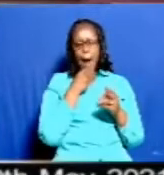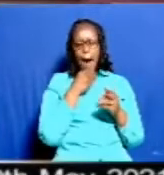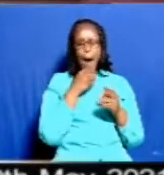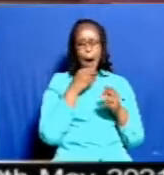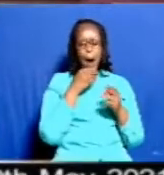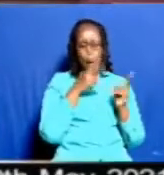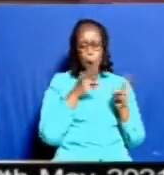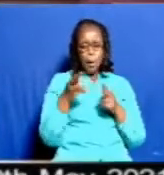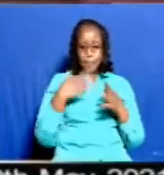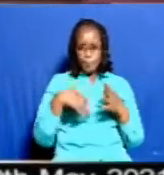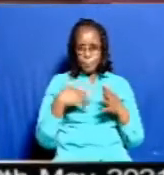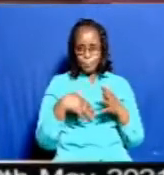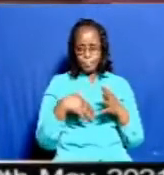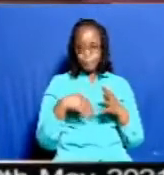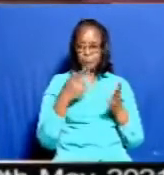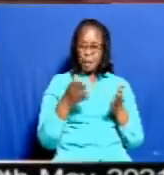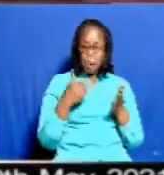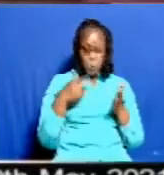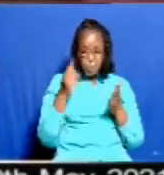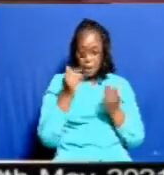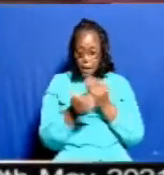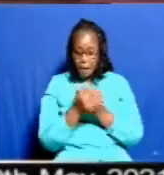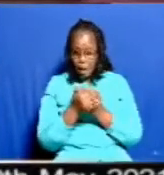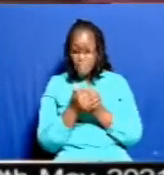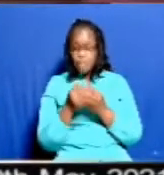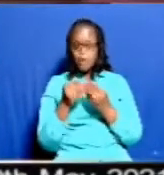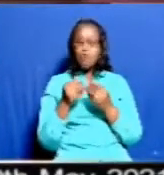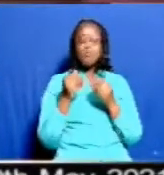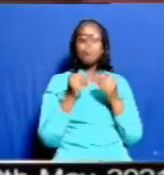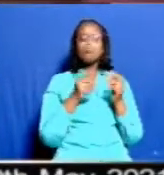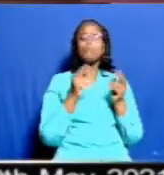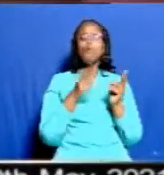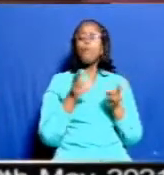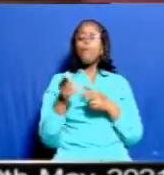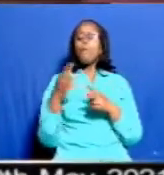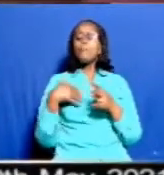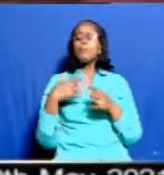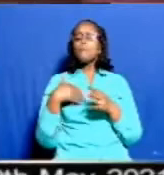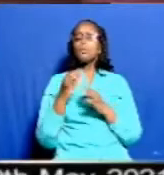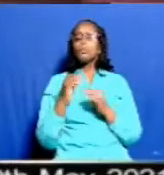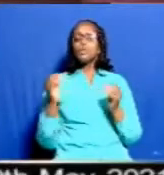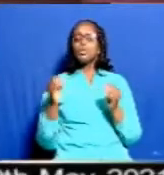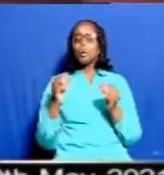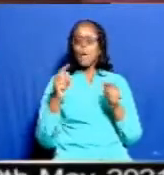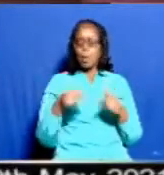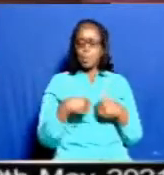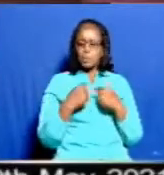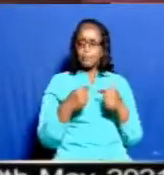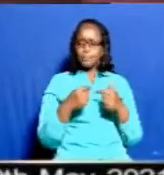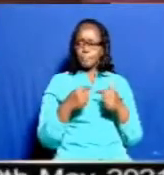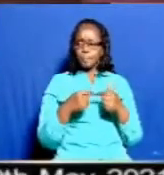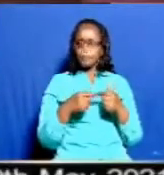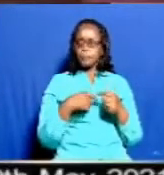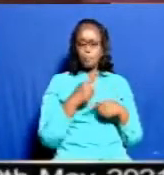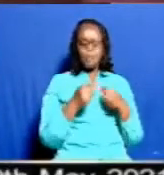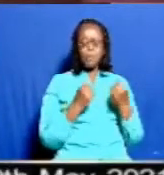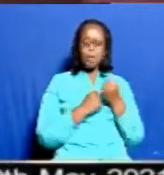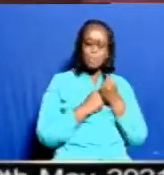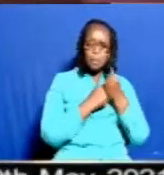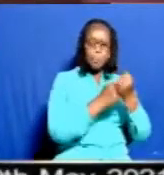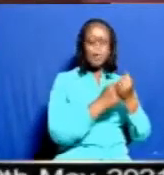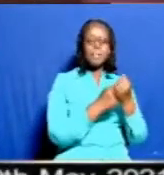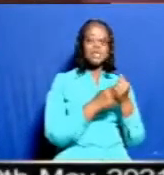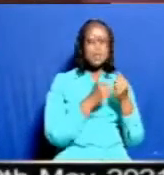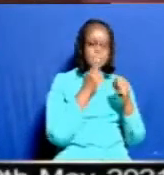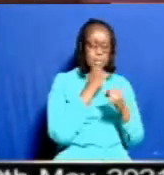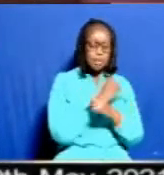of taking care of that common man's interest, is that we are to revive a modern body which does not benefit Kenyans at